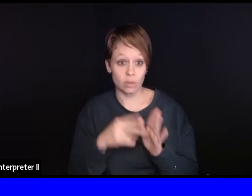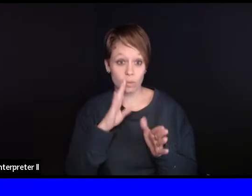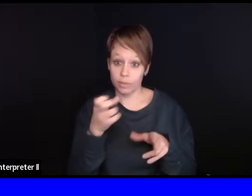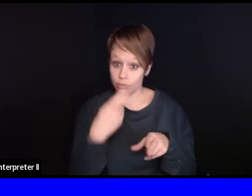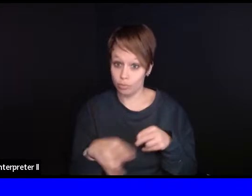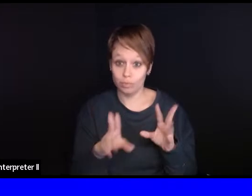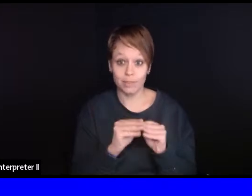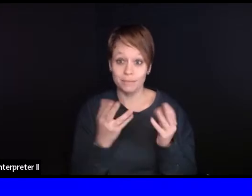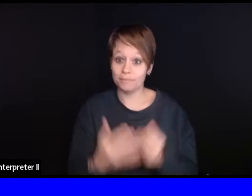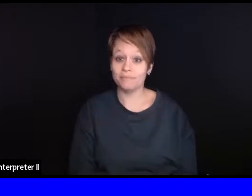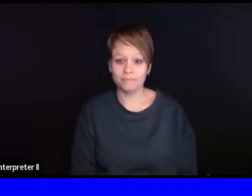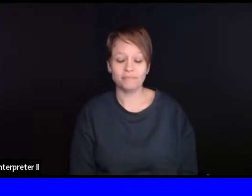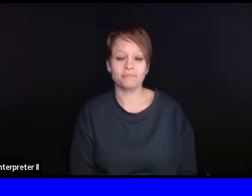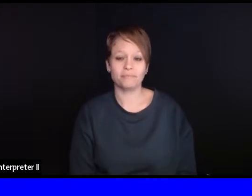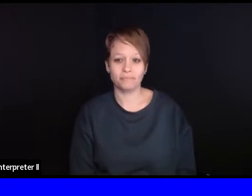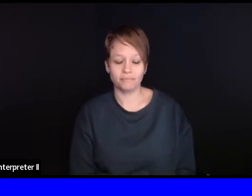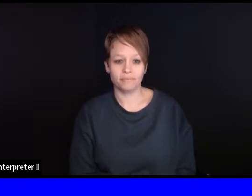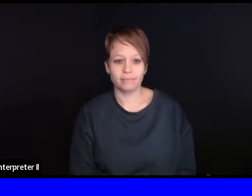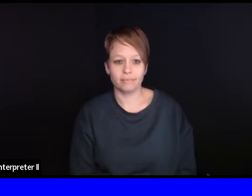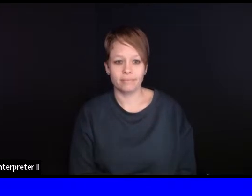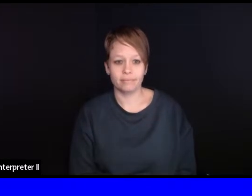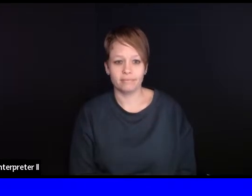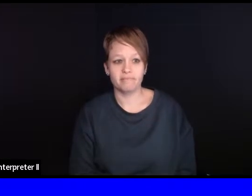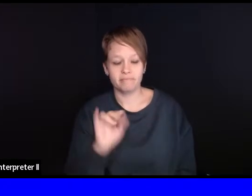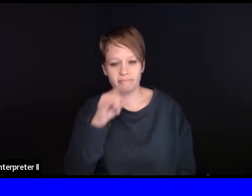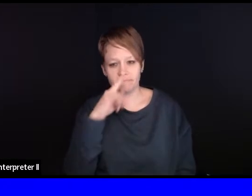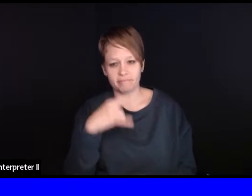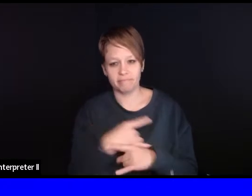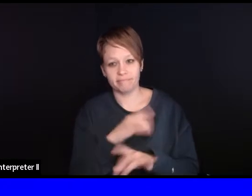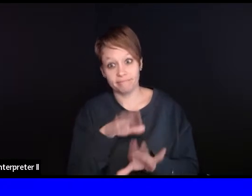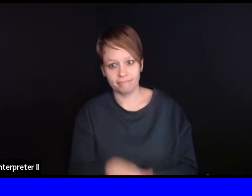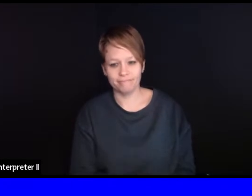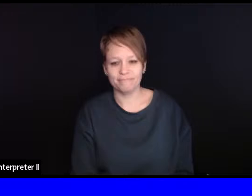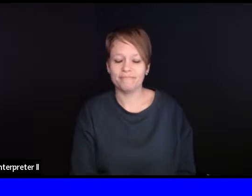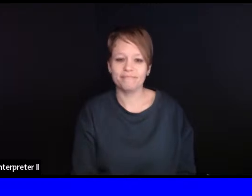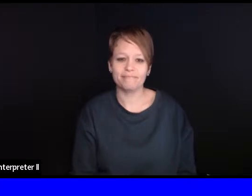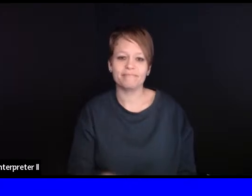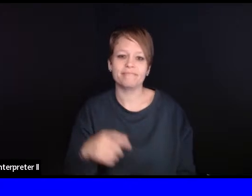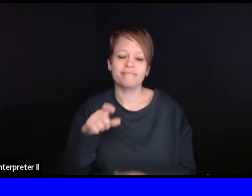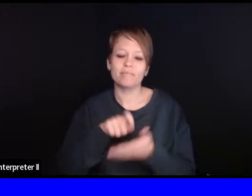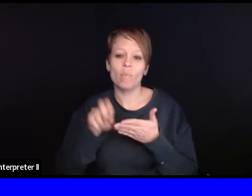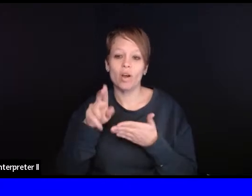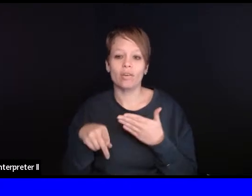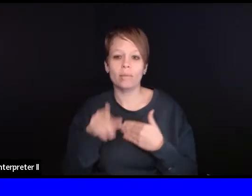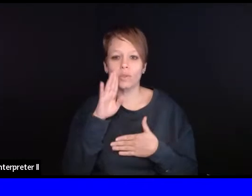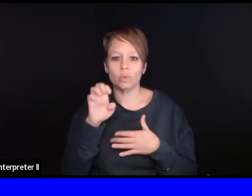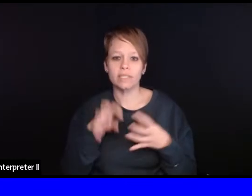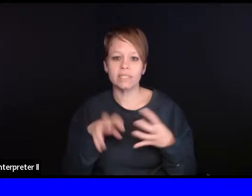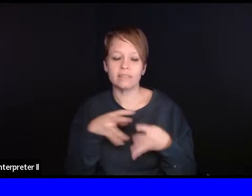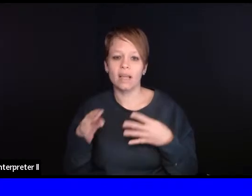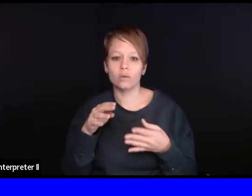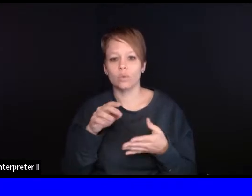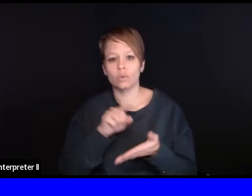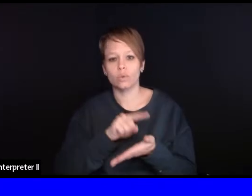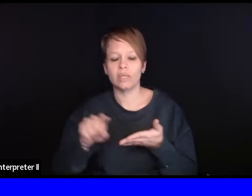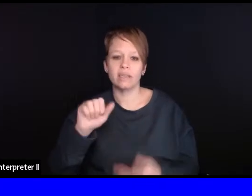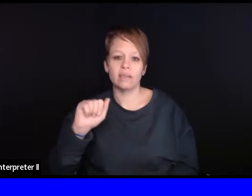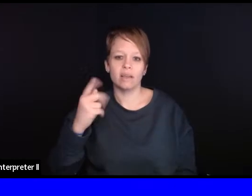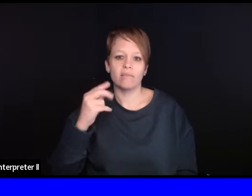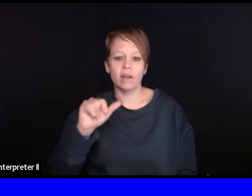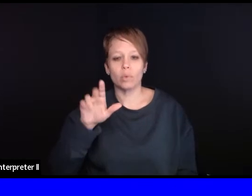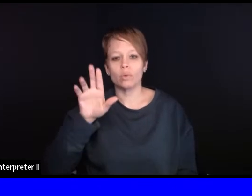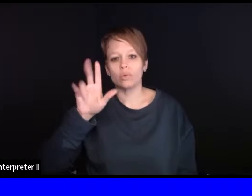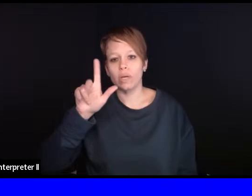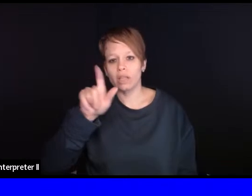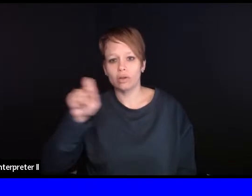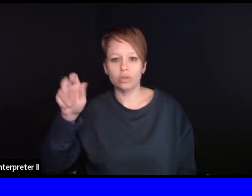hearing. I was sarcastic. The markups are scheduled the week of April 23rd to April 25th. That's